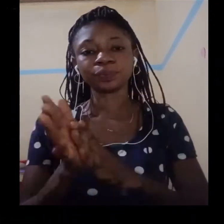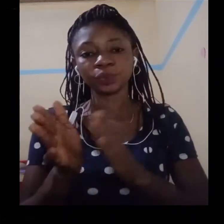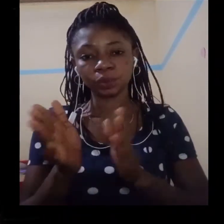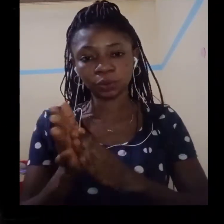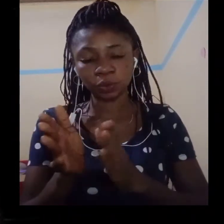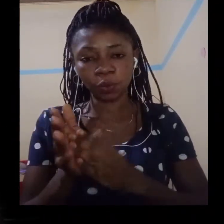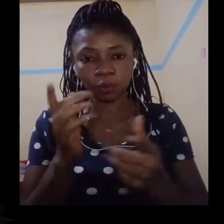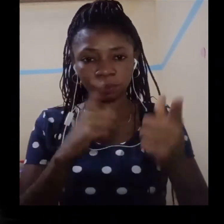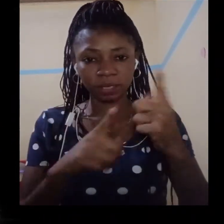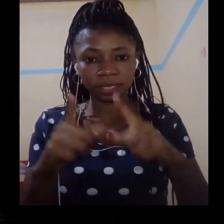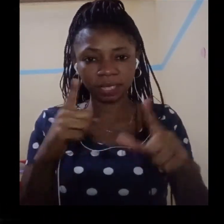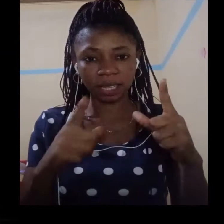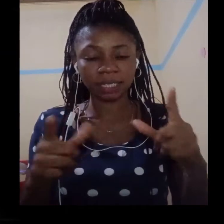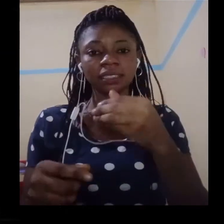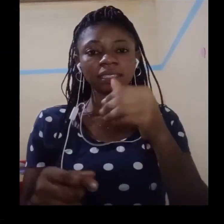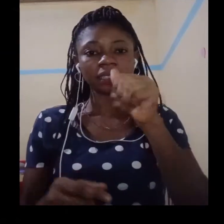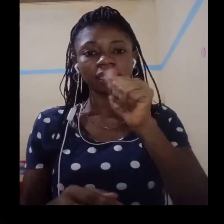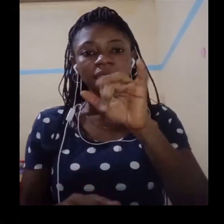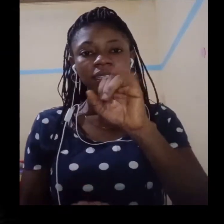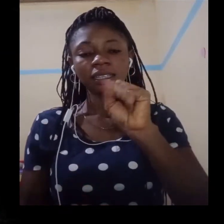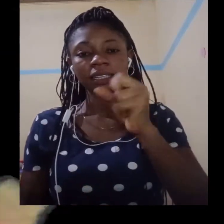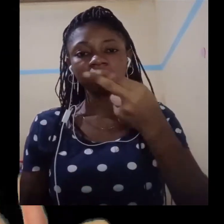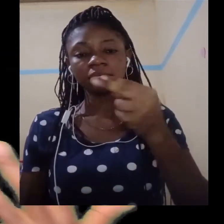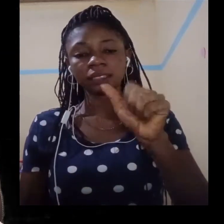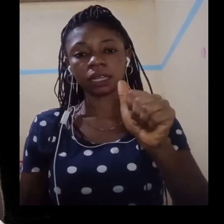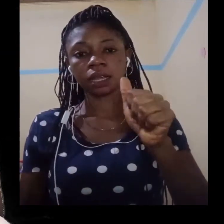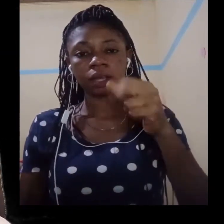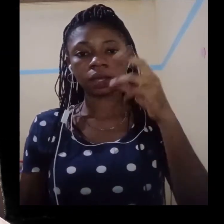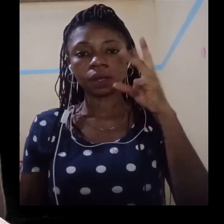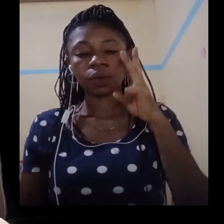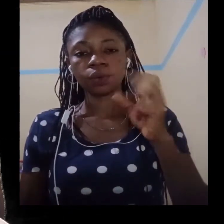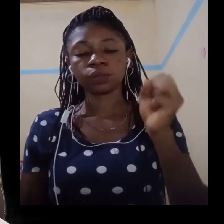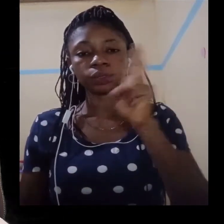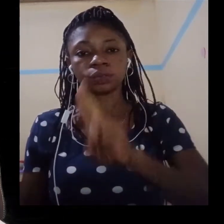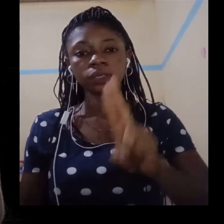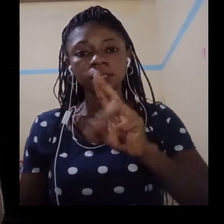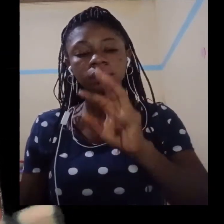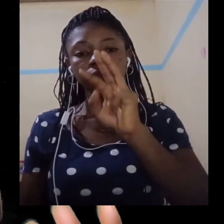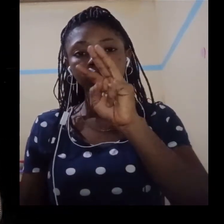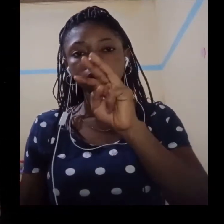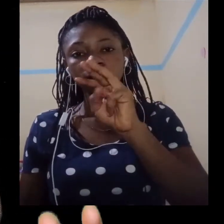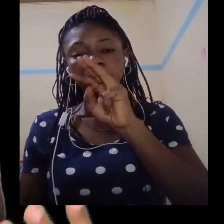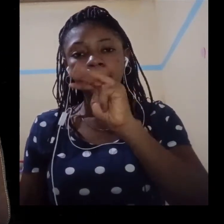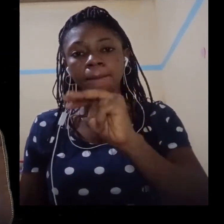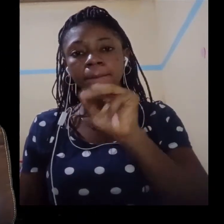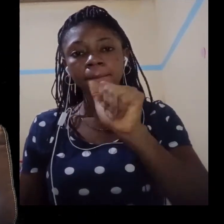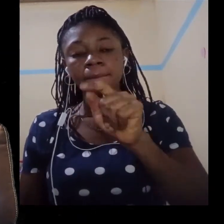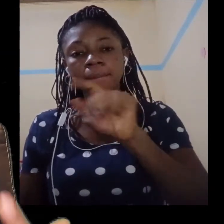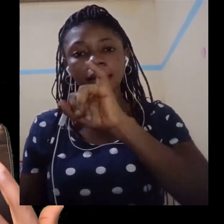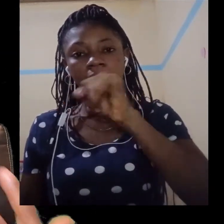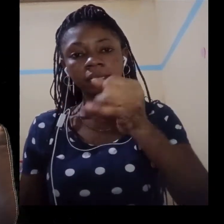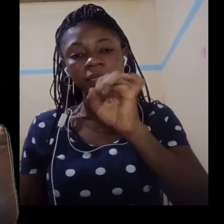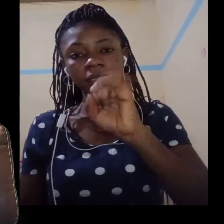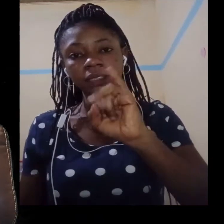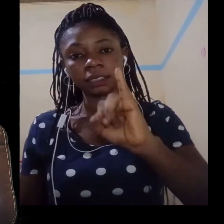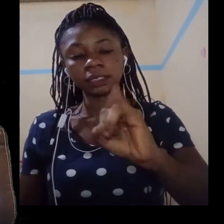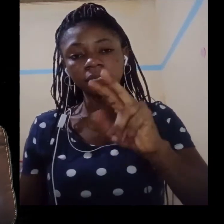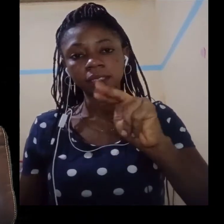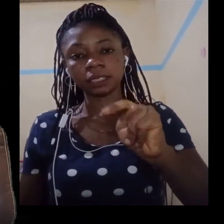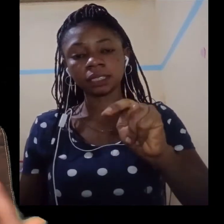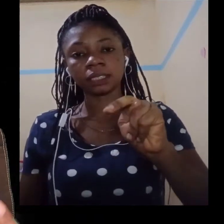Sign Language, not in American Sign Language, not in British Sign Language, not in any other sign language that you